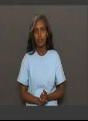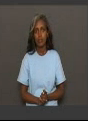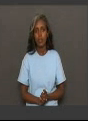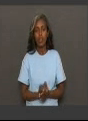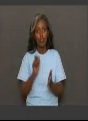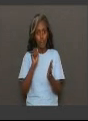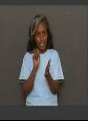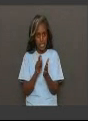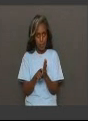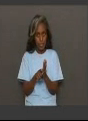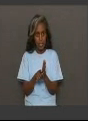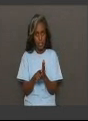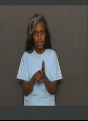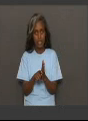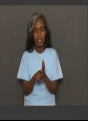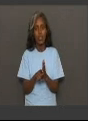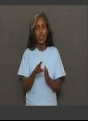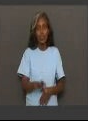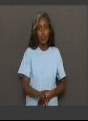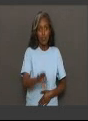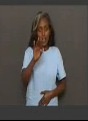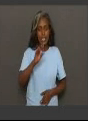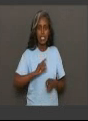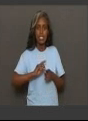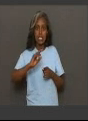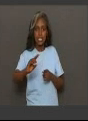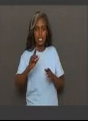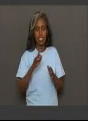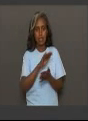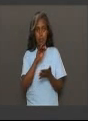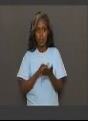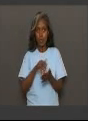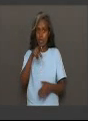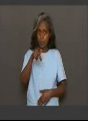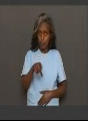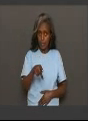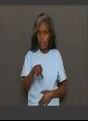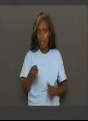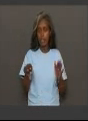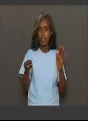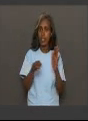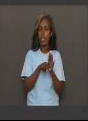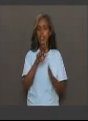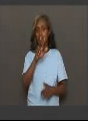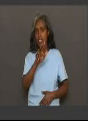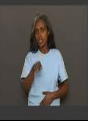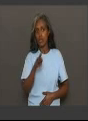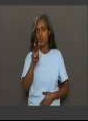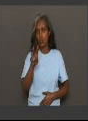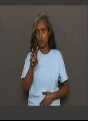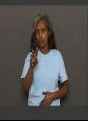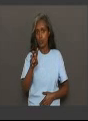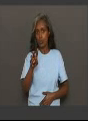For example, to find the distance between P at negative 3,